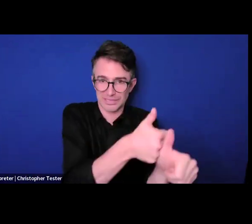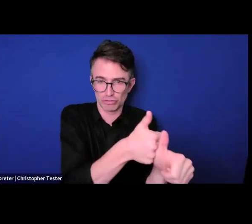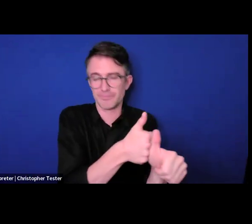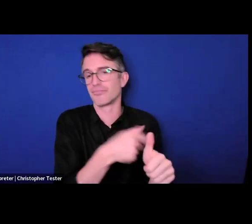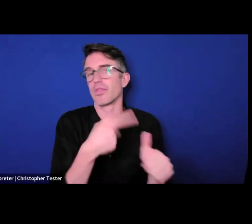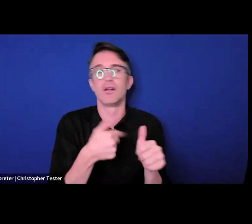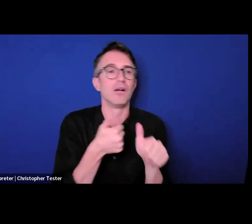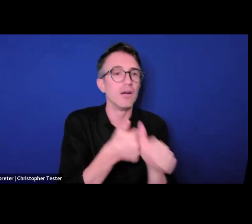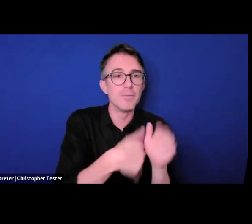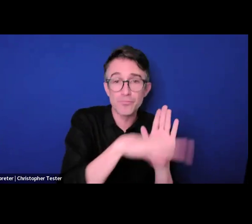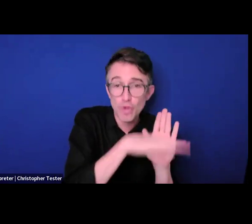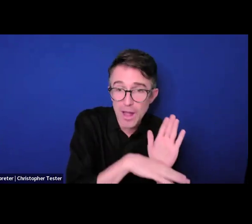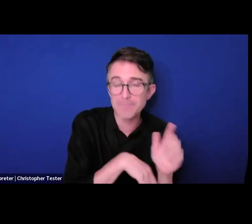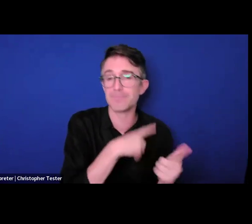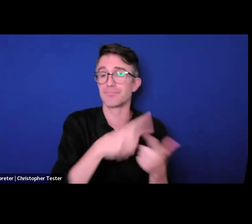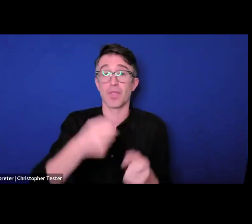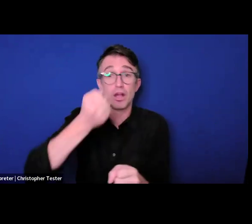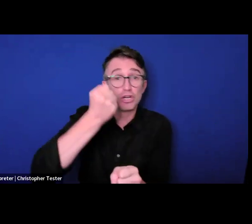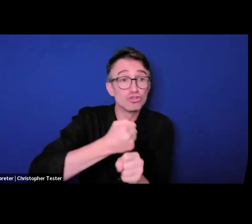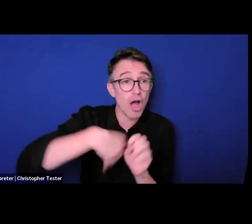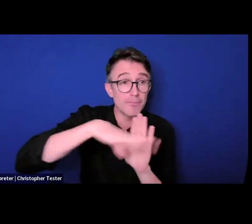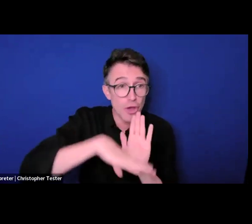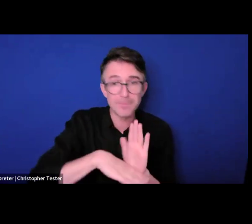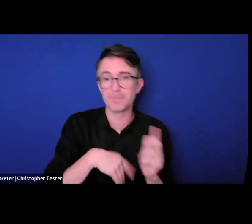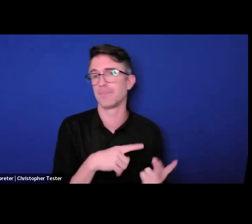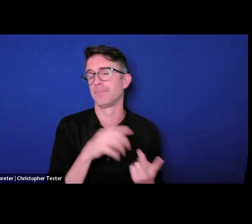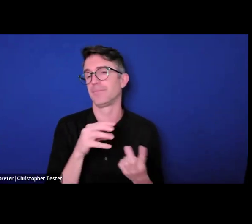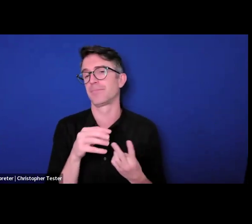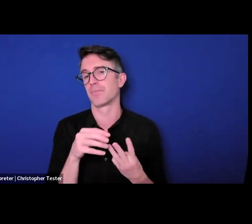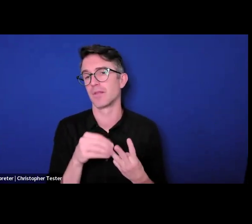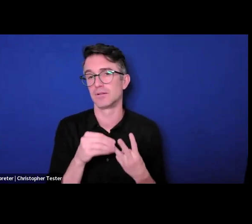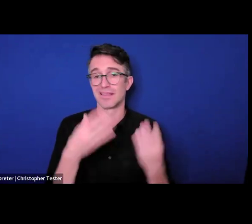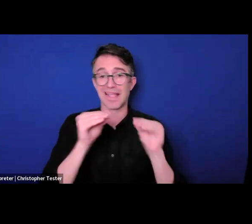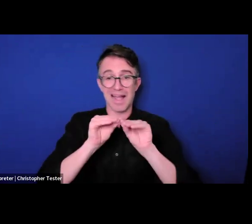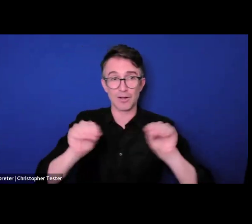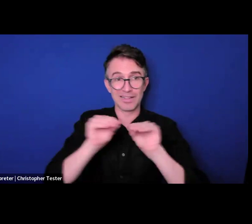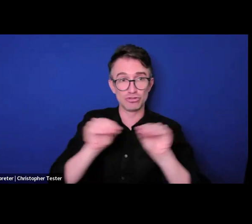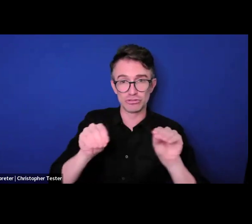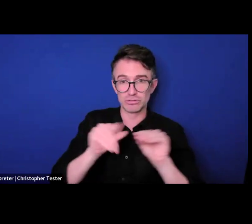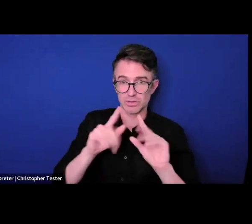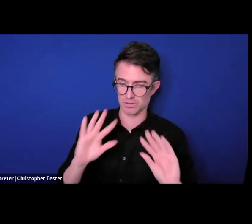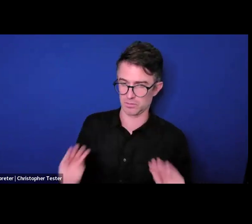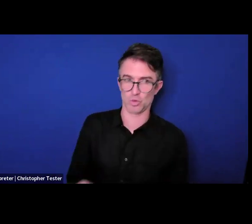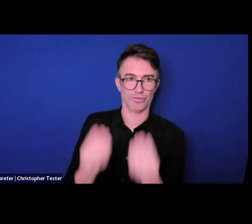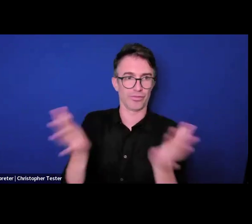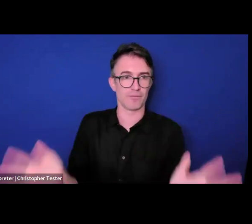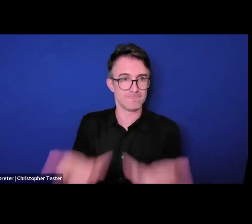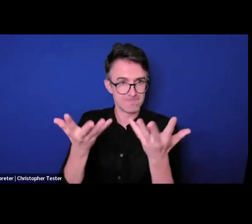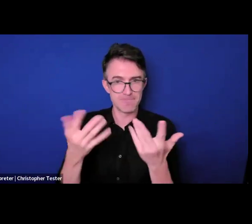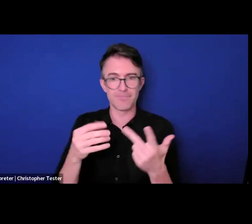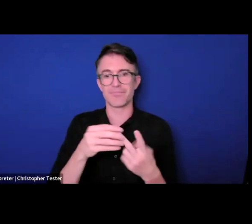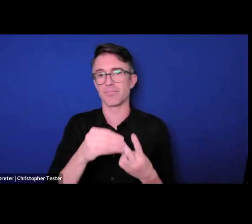sustainable livelihood programs that foster graduation, in this case, cash plus interventions,